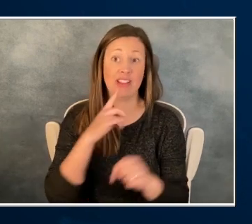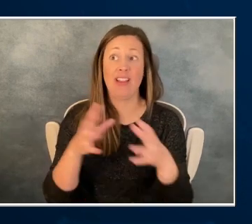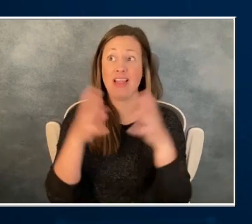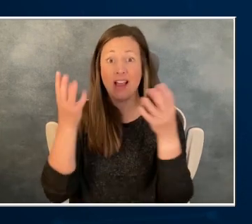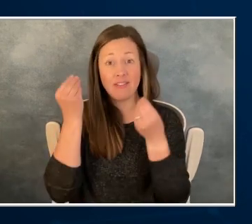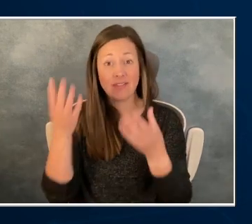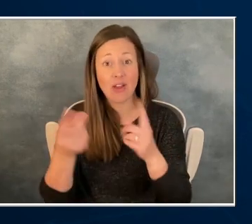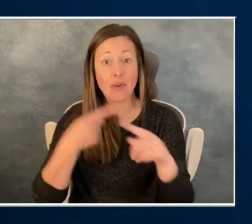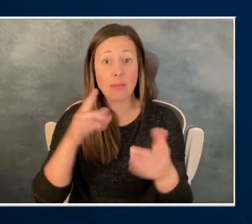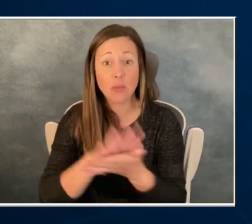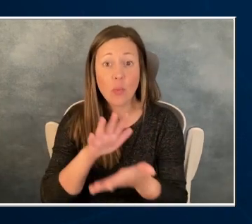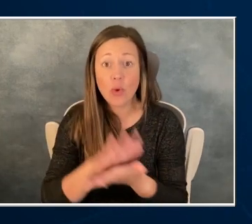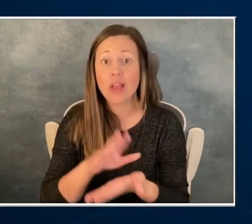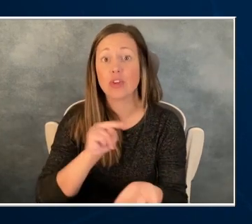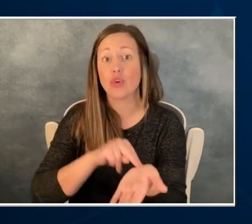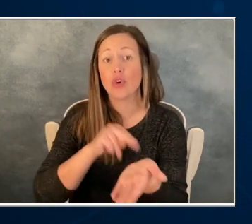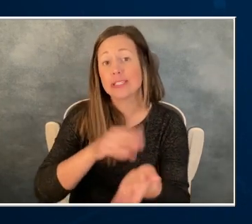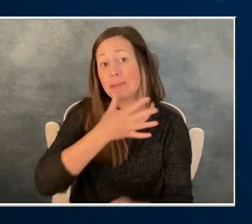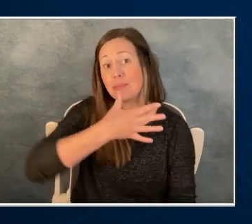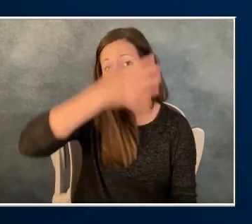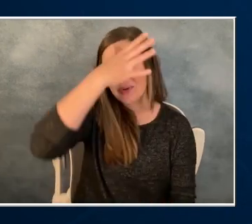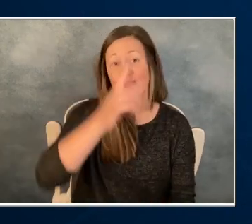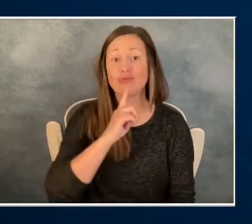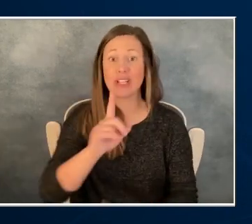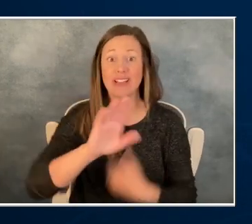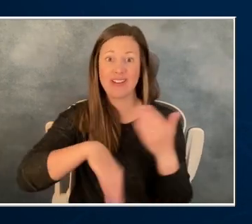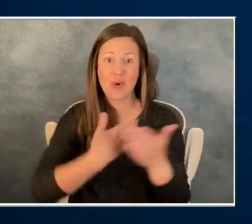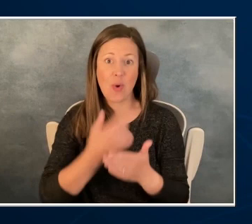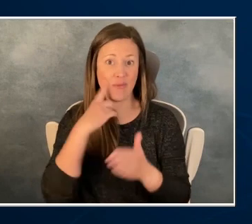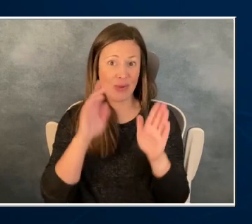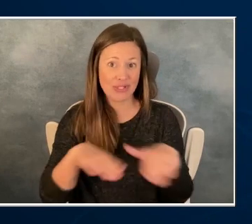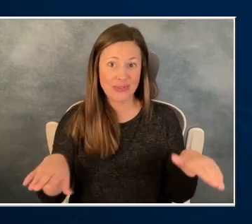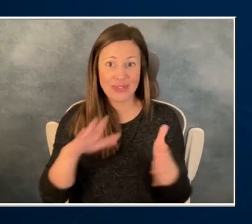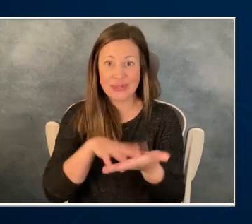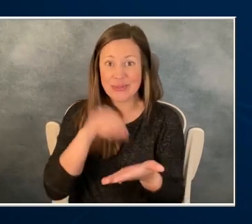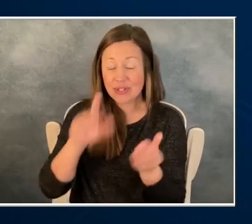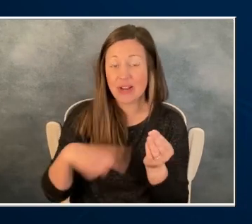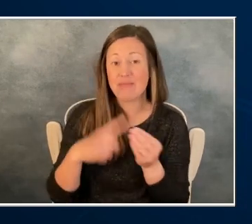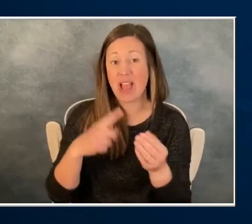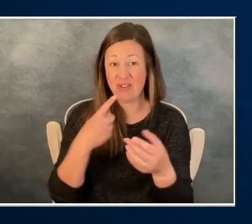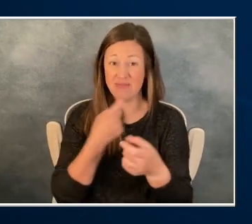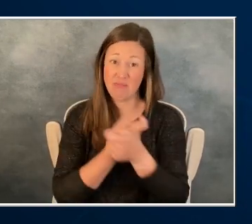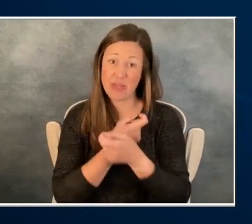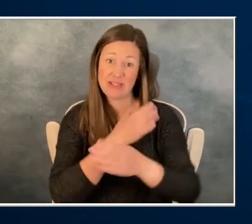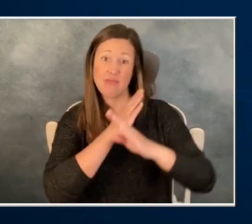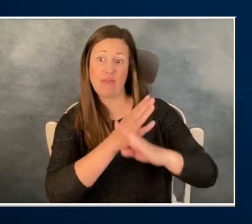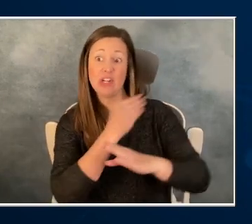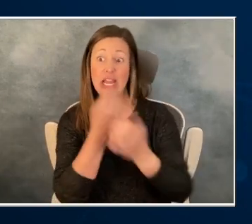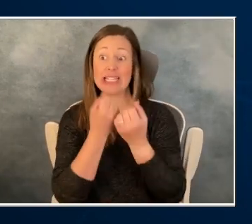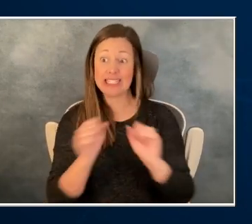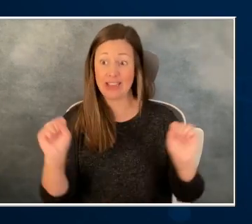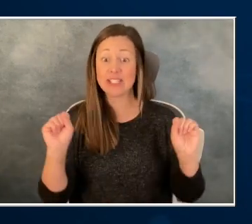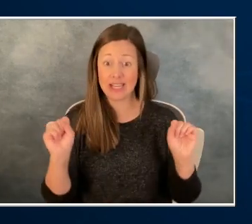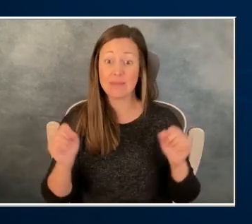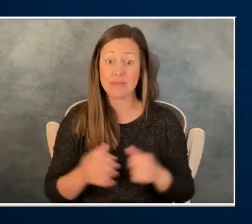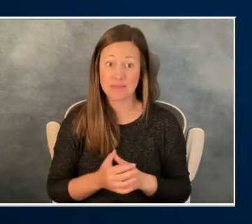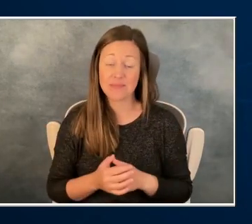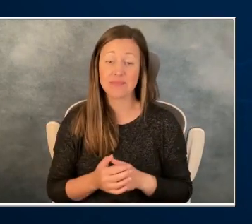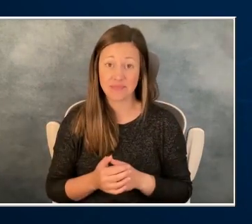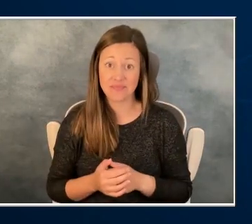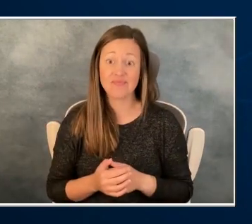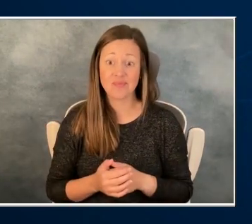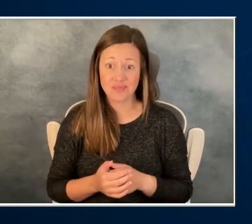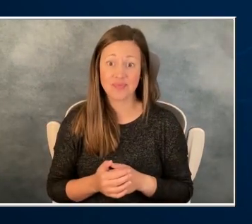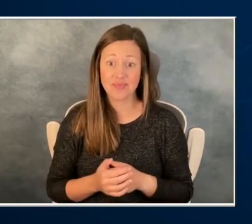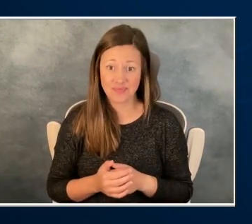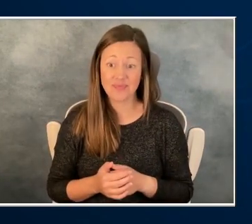nurses, parents, all for children to learn about poisoning prevention and safety while they're at that